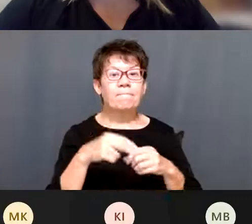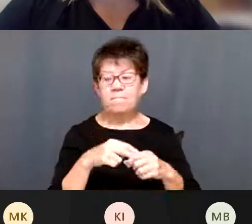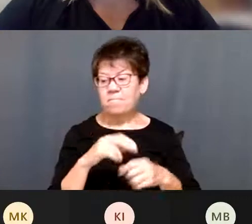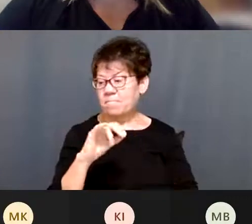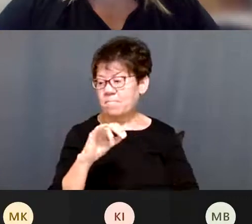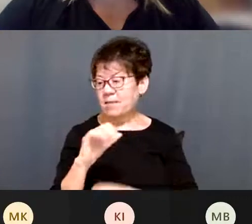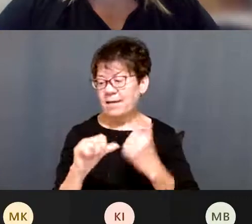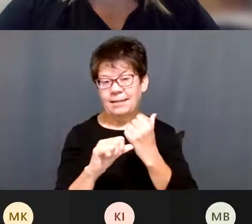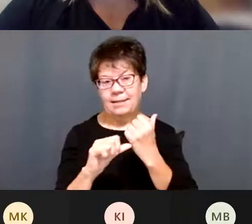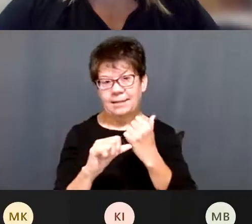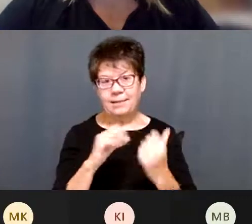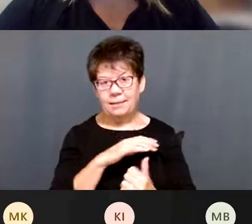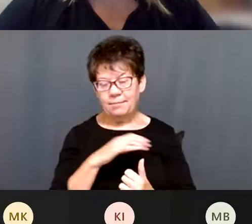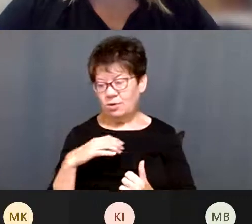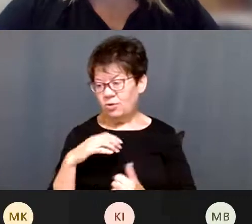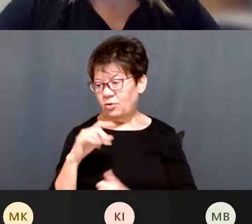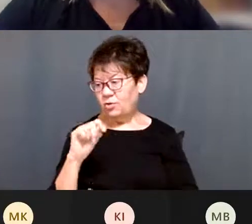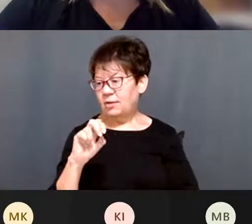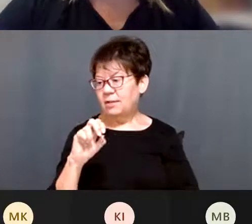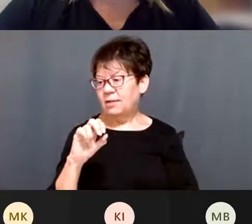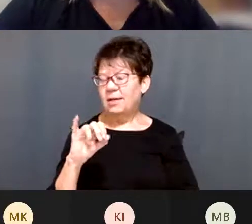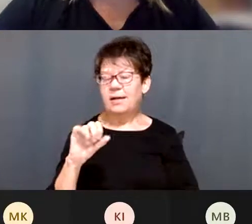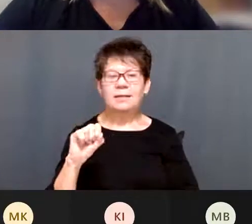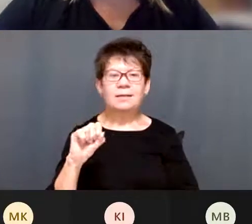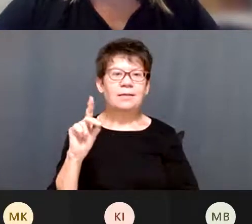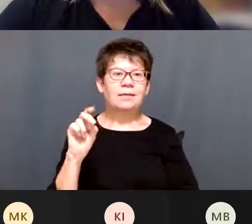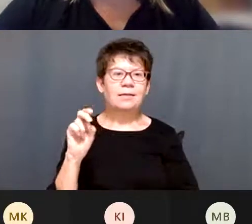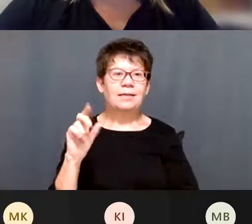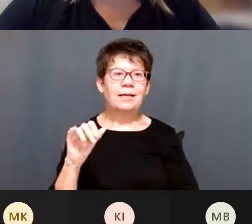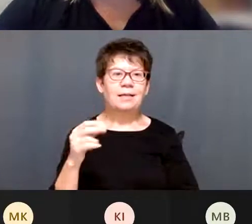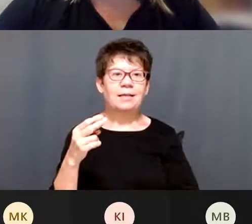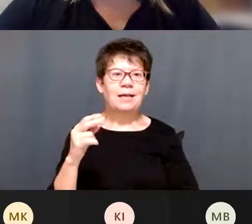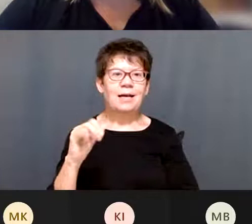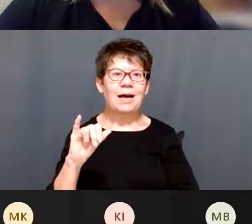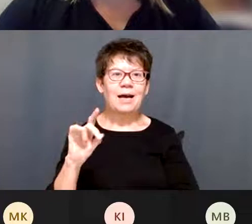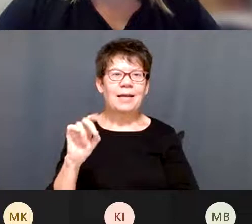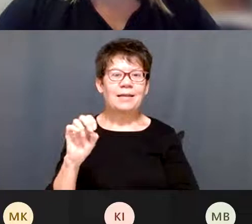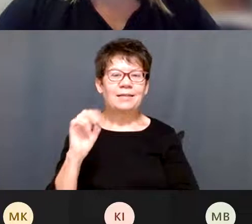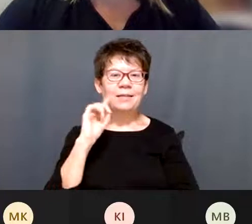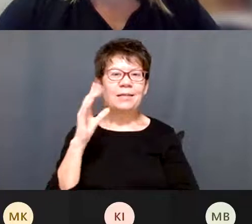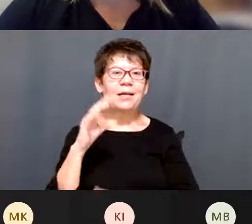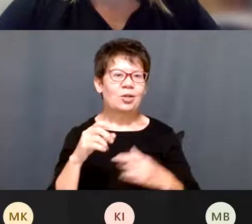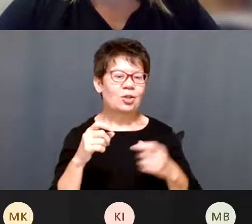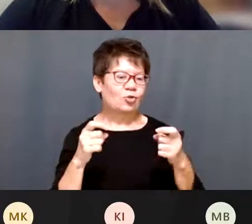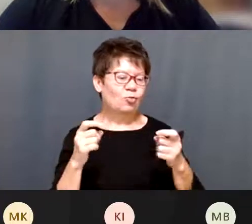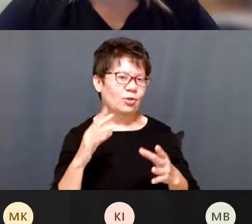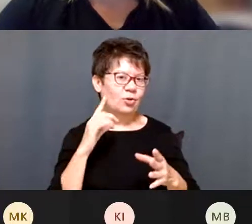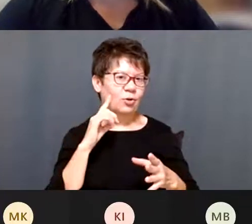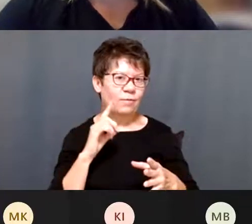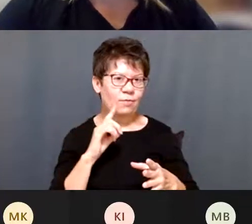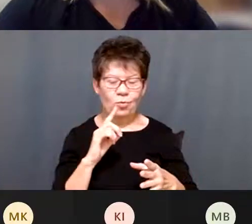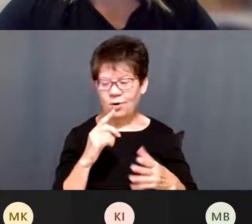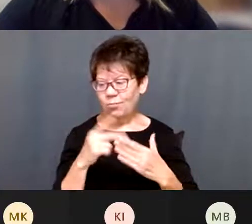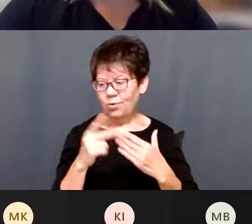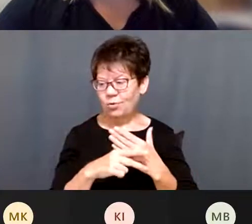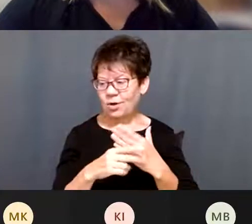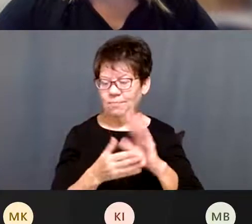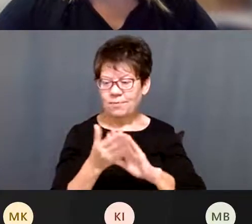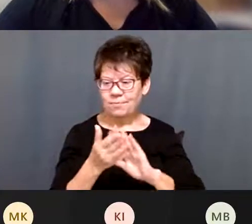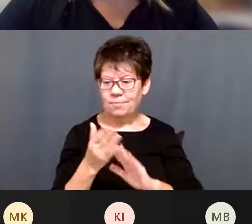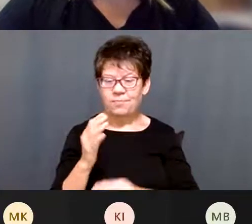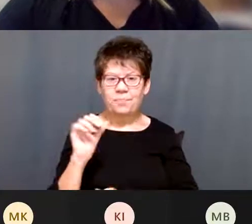Assistant Commissioner of TEIS, Kelly Hyde, and the TEIS Director of Program Operations and Data, Amanda Schaefer,